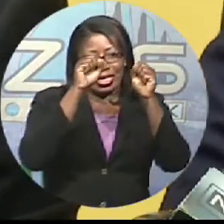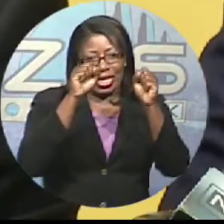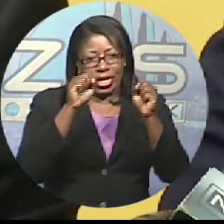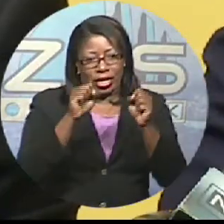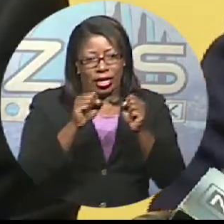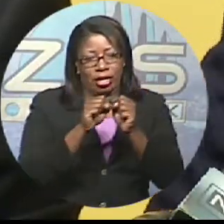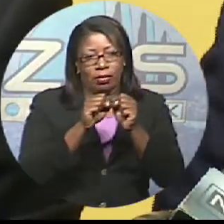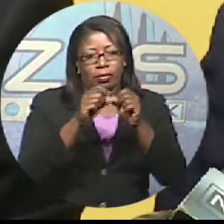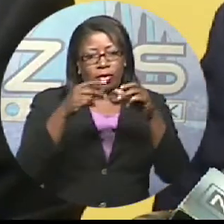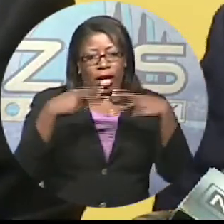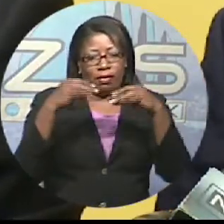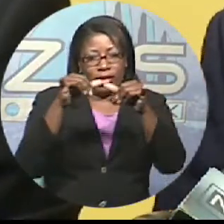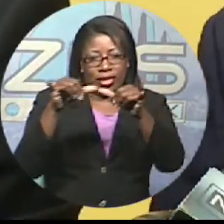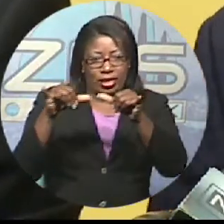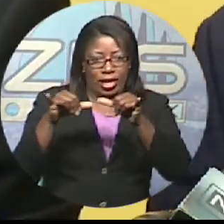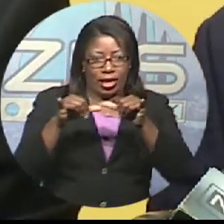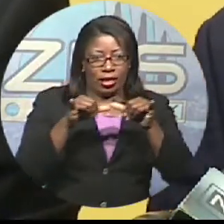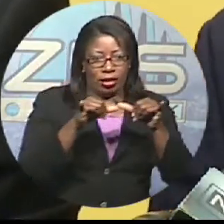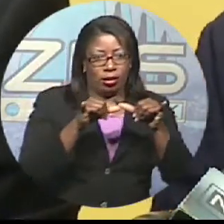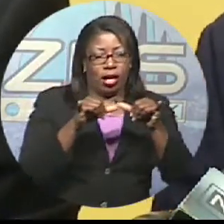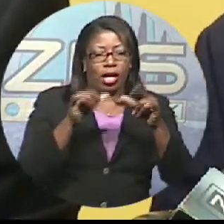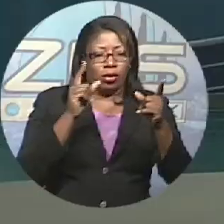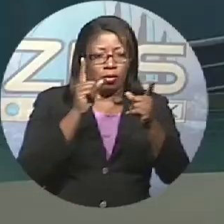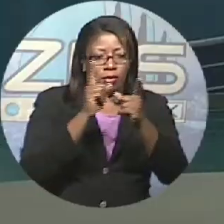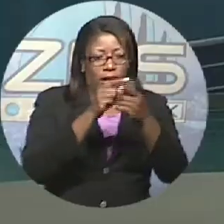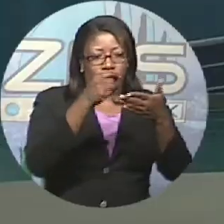standard, and we have met that standard.